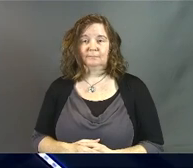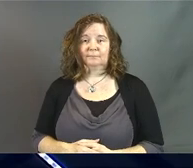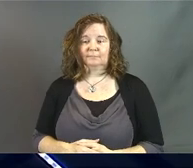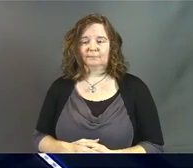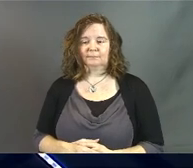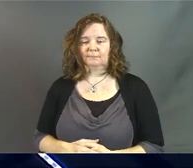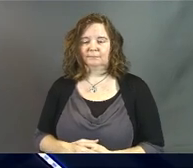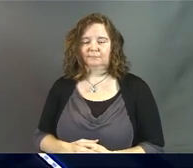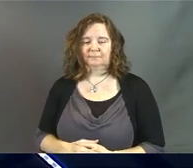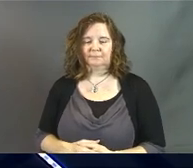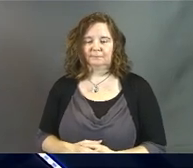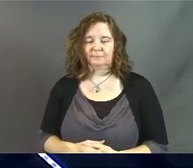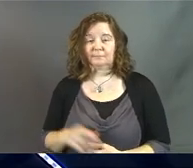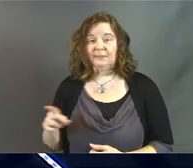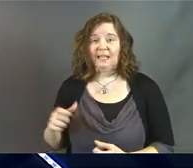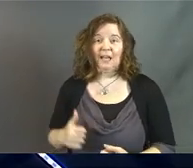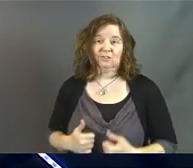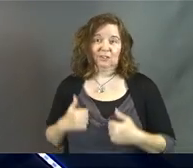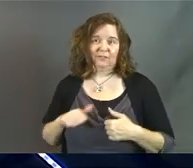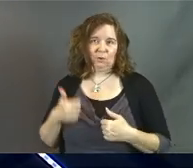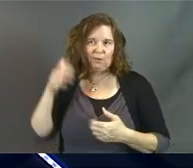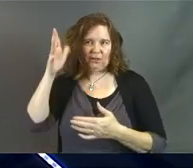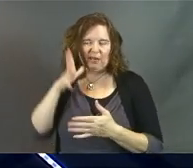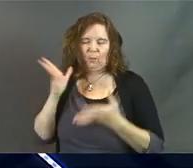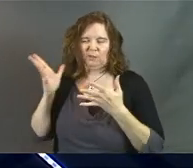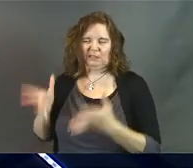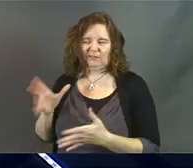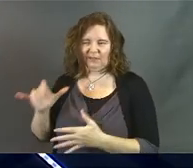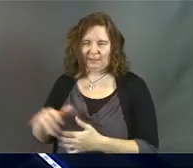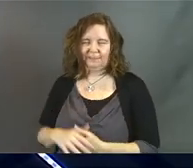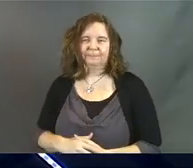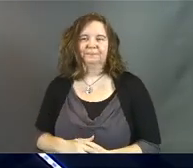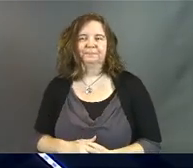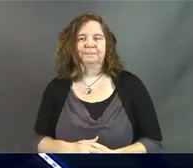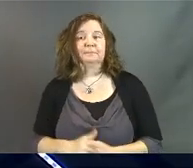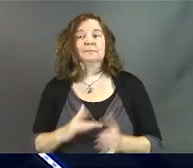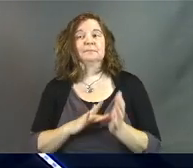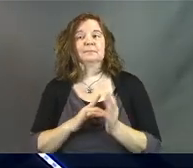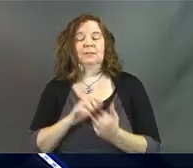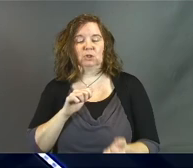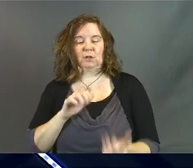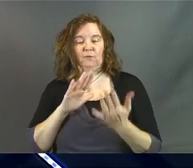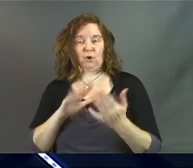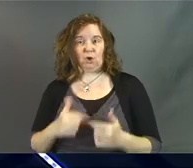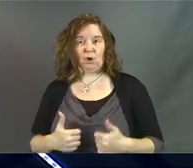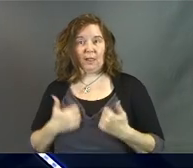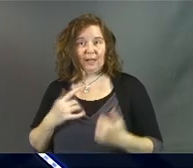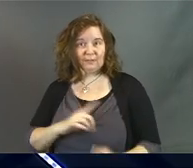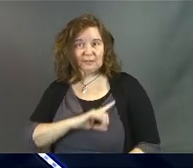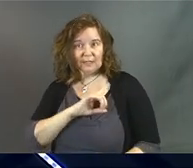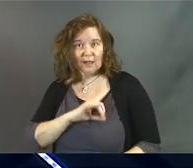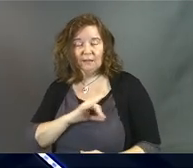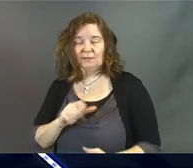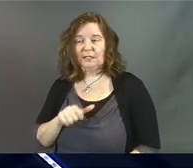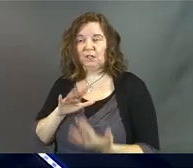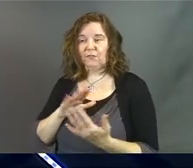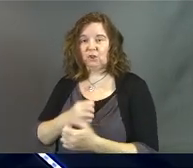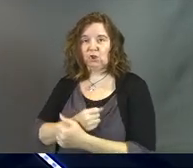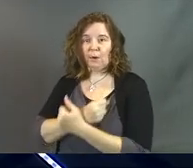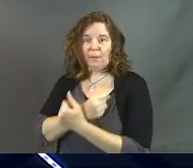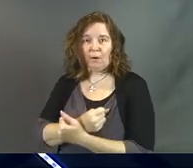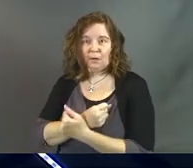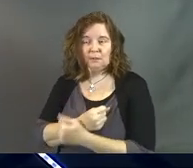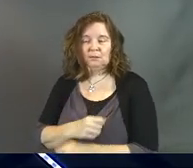she's living with another guy. We'll just leave it at that. Jesus confronts her lifestyle. He confronts her